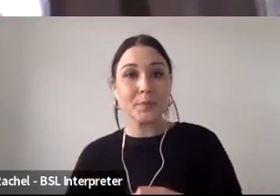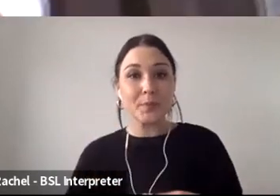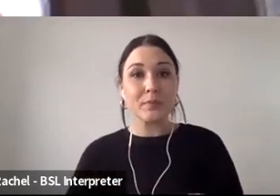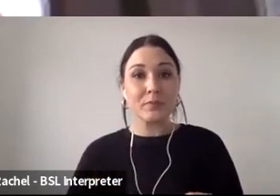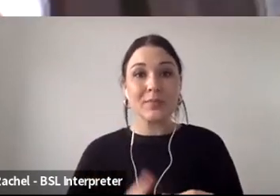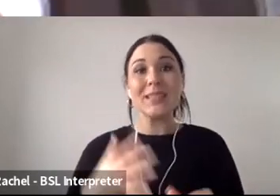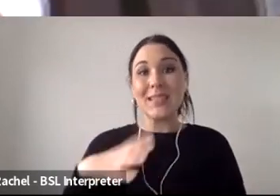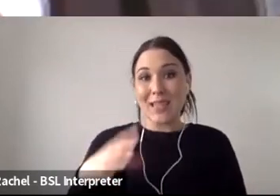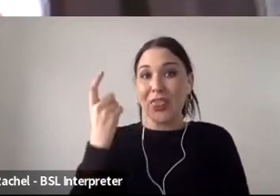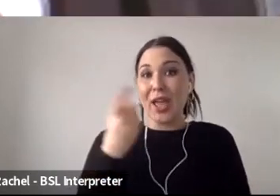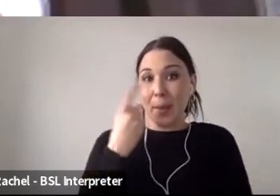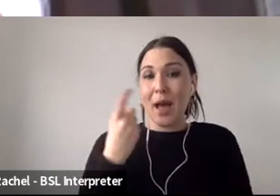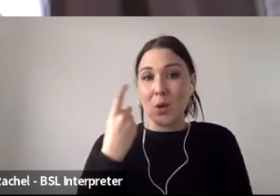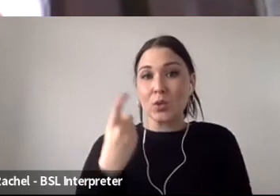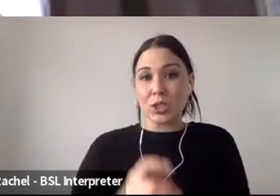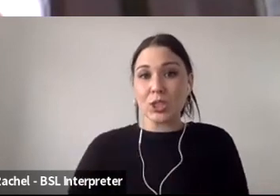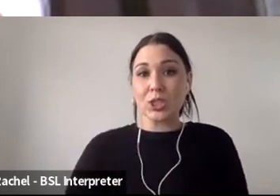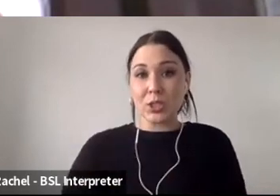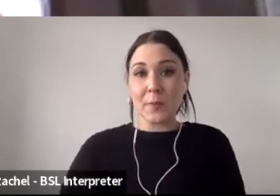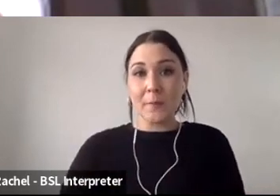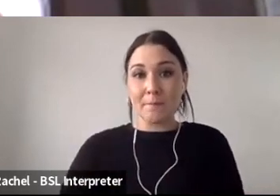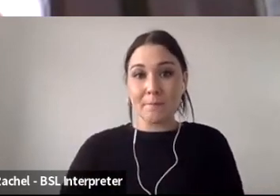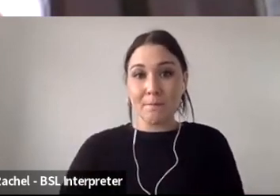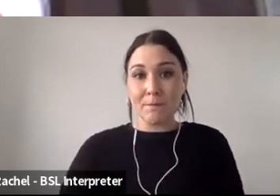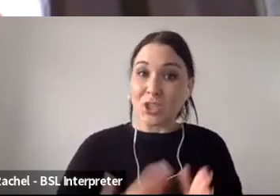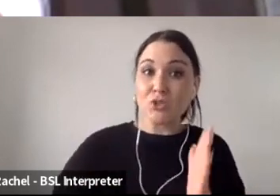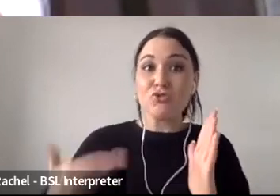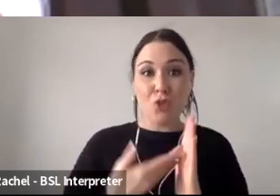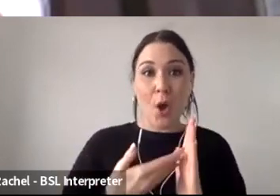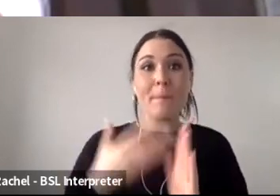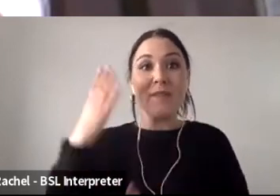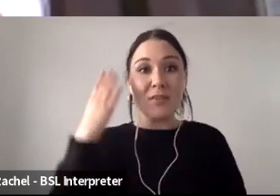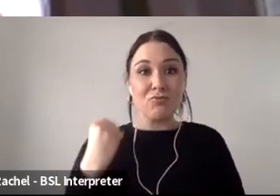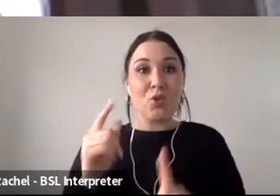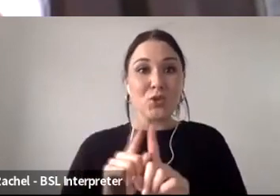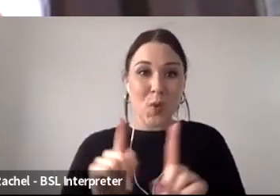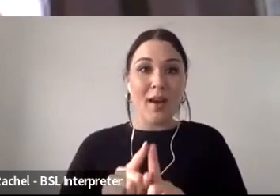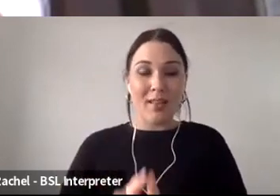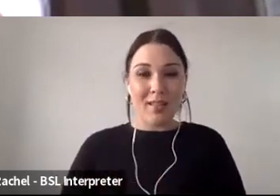think about it a little bit, Annie. Is that on top of hearing loss? So as well as hearing loss, there's a